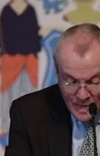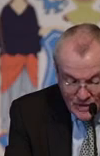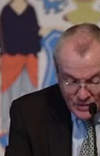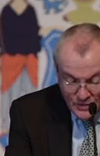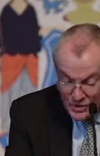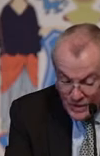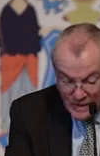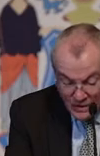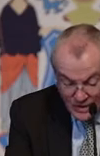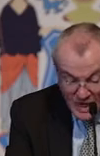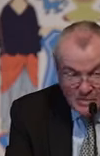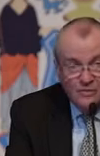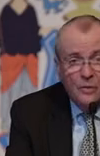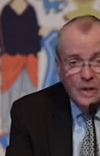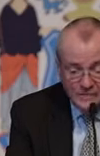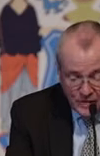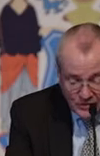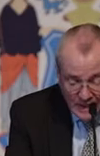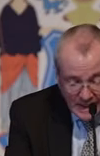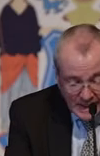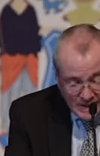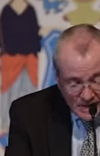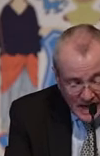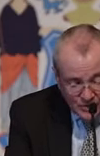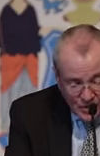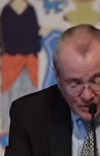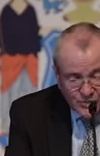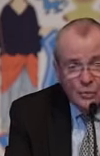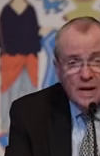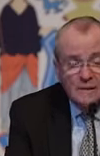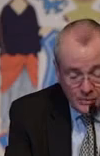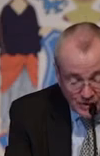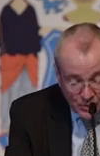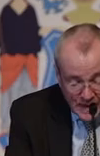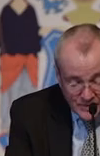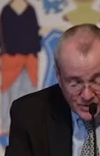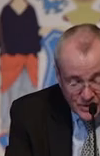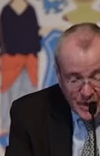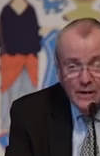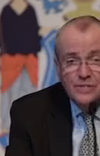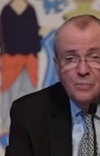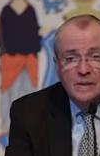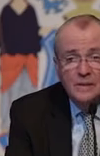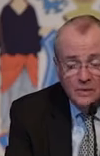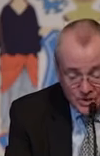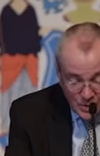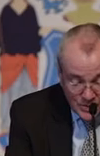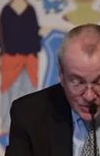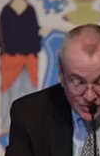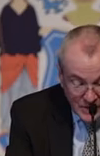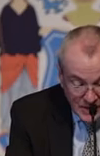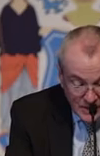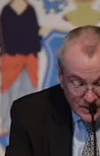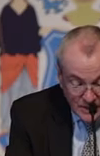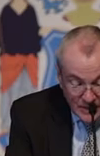important metric for Judy and her team and for all of us, and it ties almost directly with the rate of spread that we show